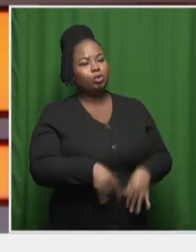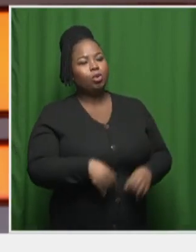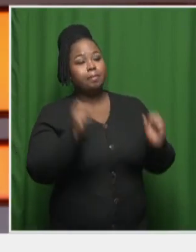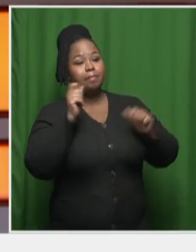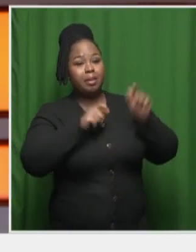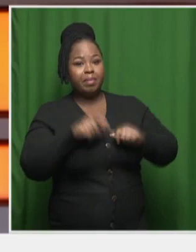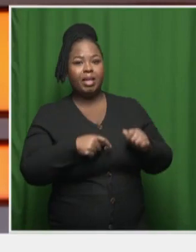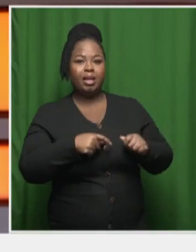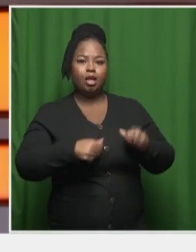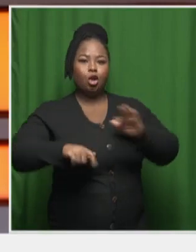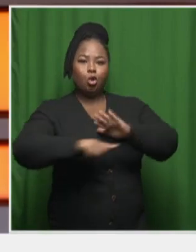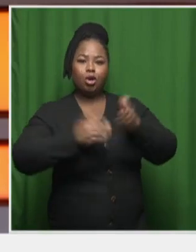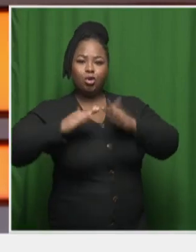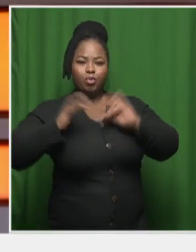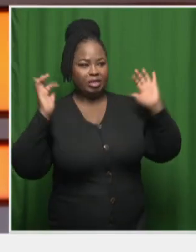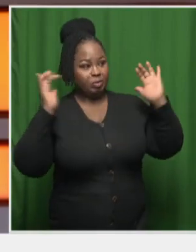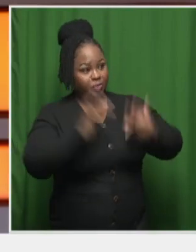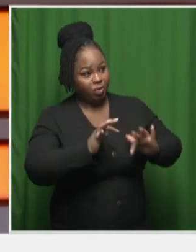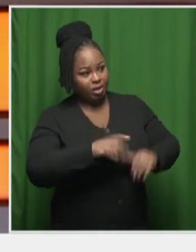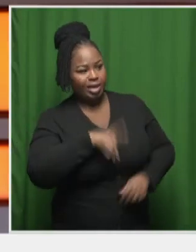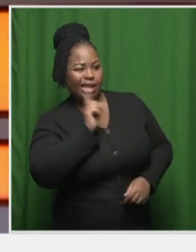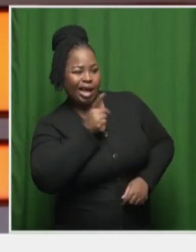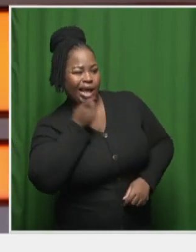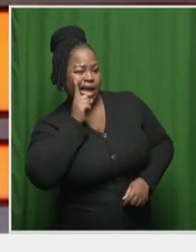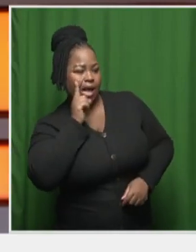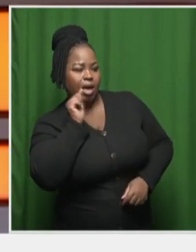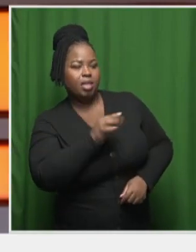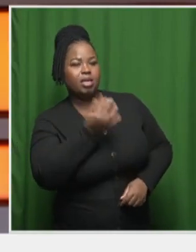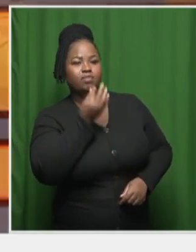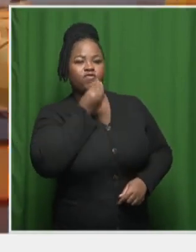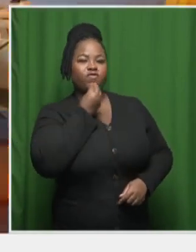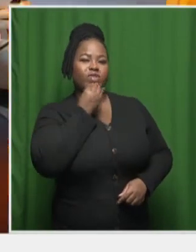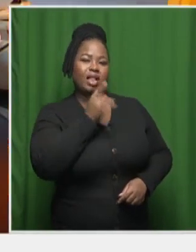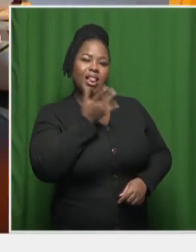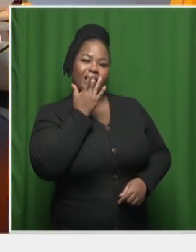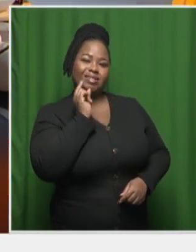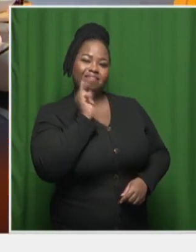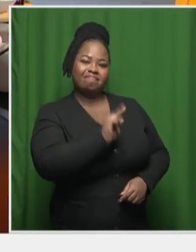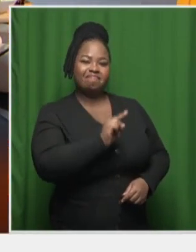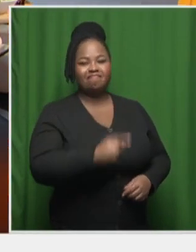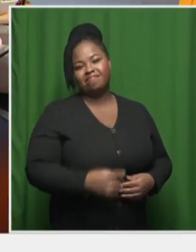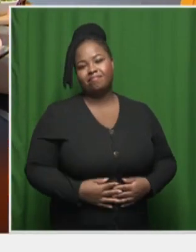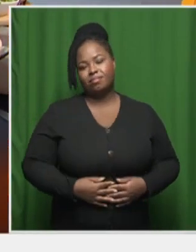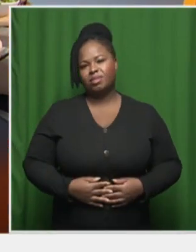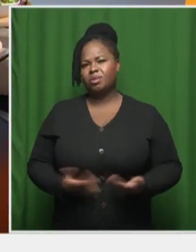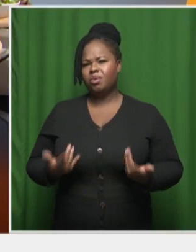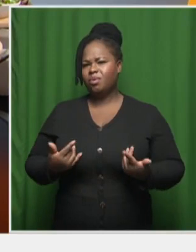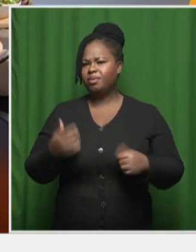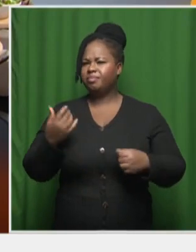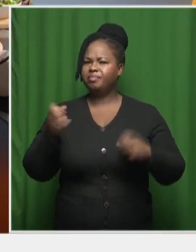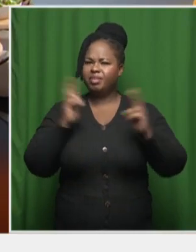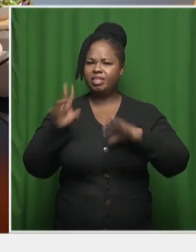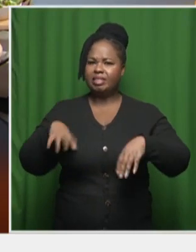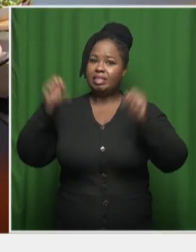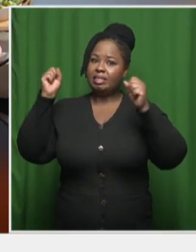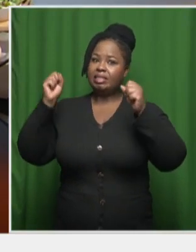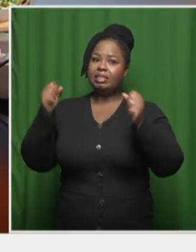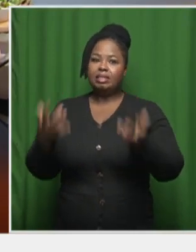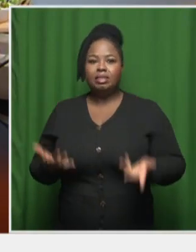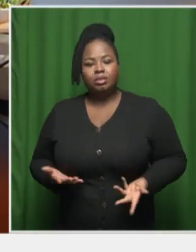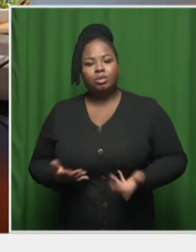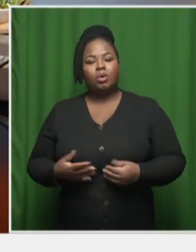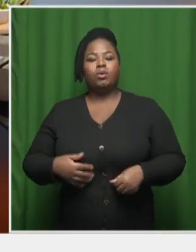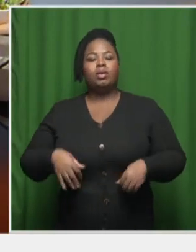are, where you can actually see firsthand what the locals eat. Yeah. And how has issues like load shedding affected meal times,